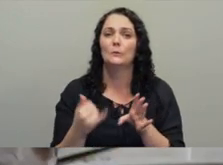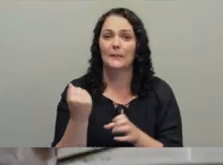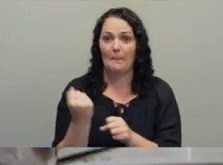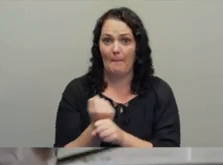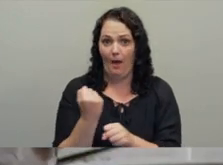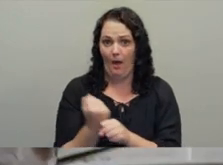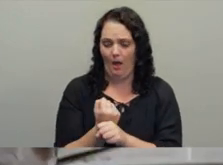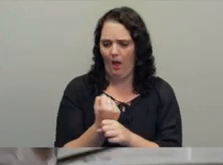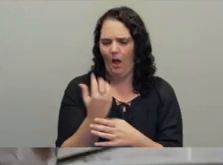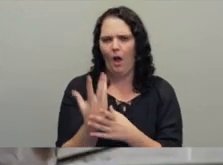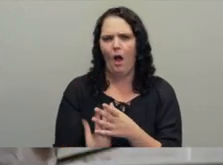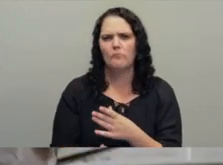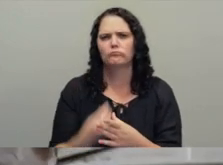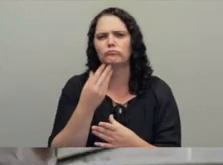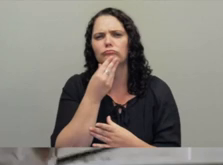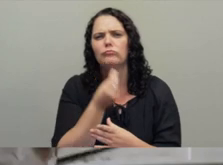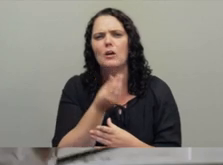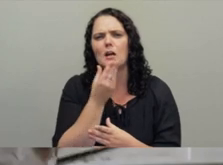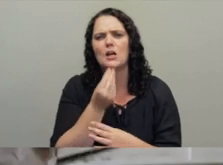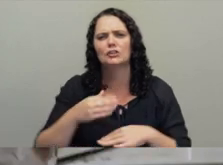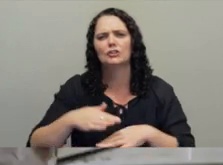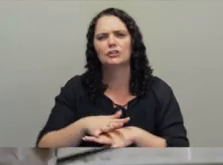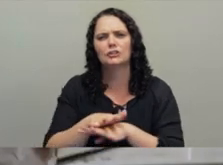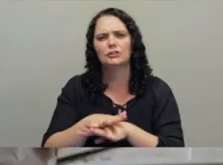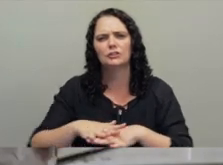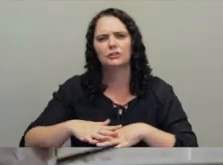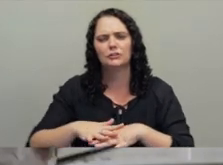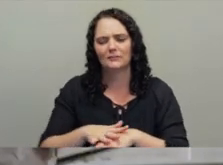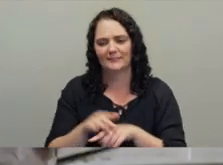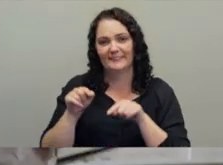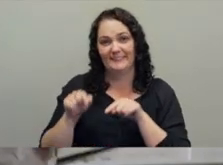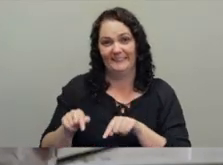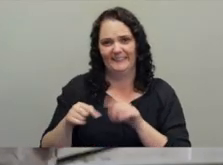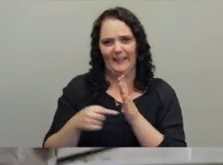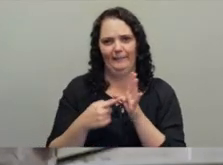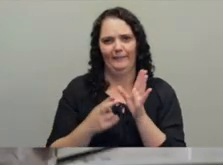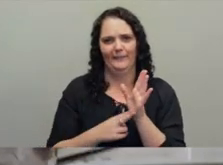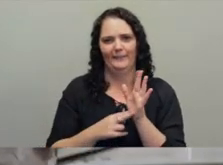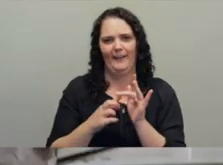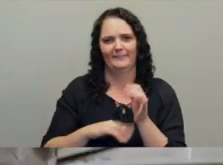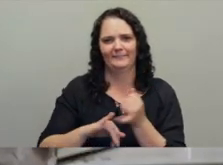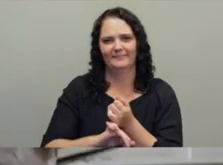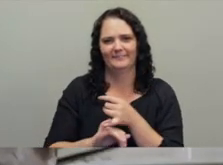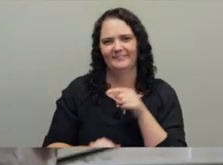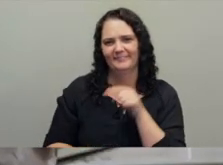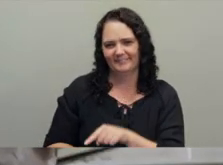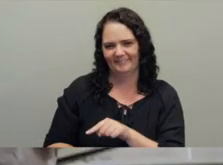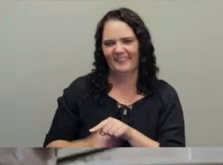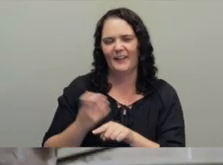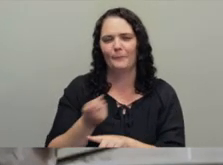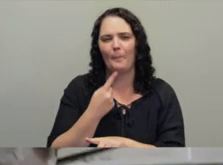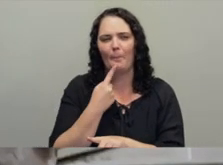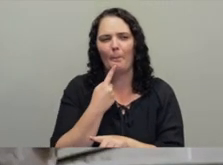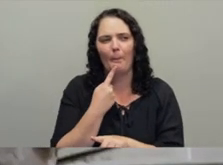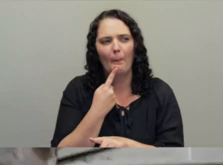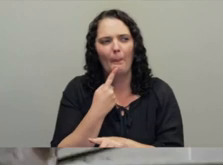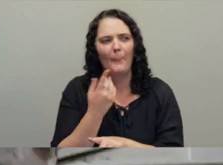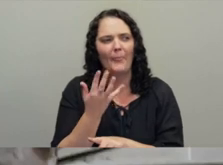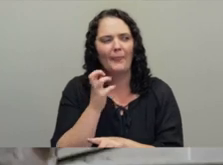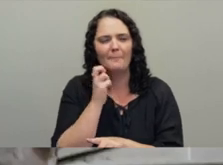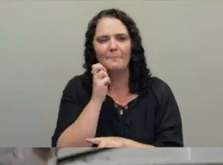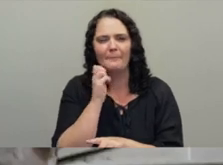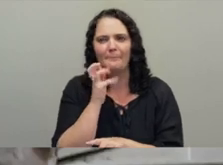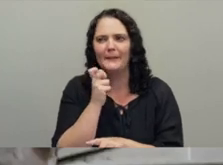flavor and its color. It's a brownish color, and it also gives a taste. It gives a flavor, a kind